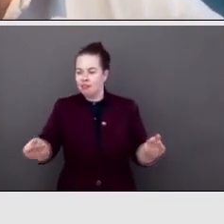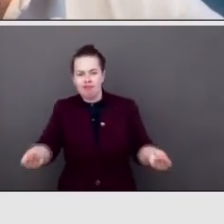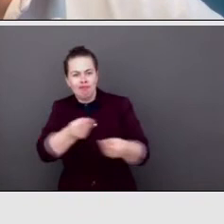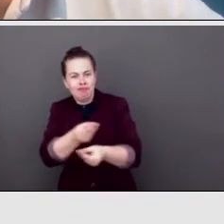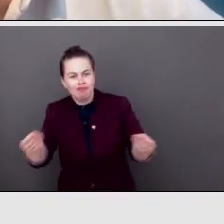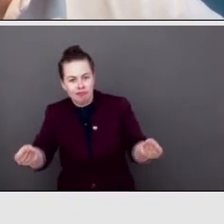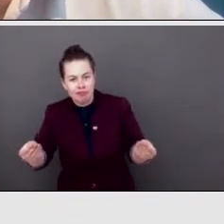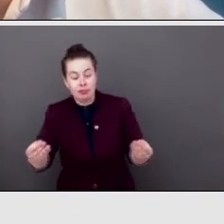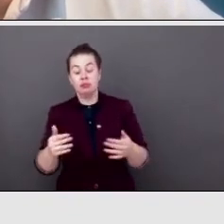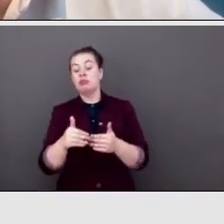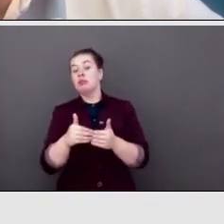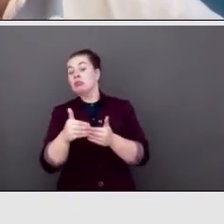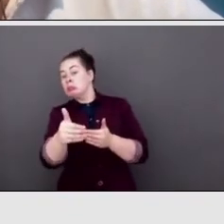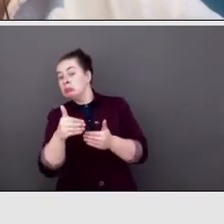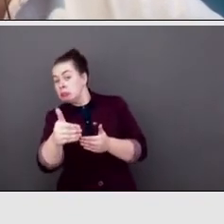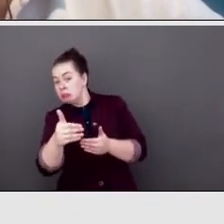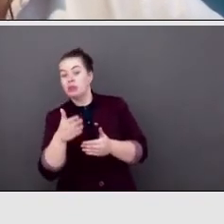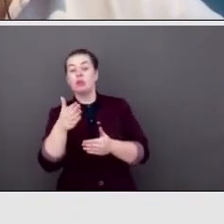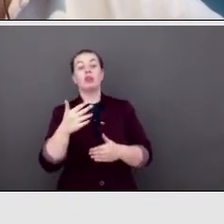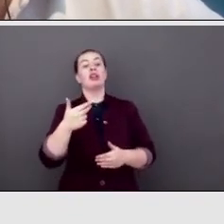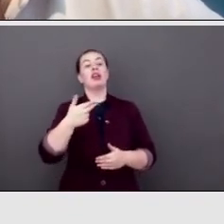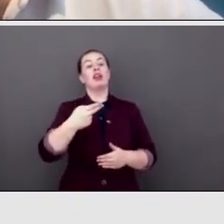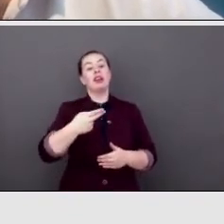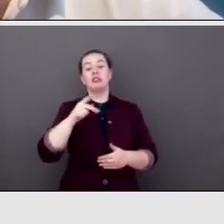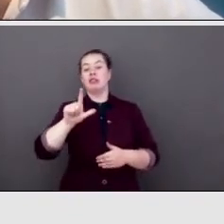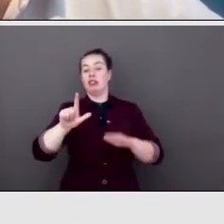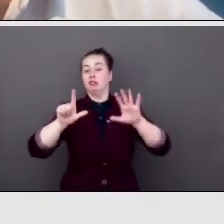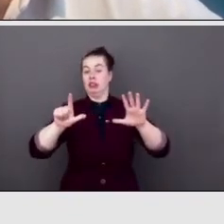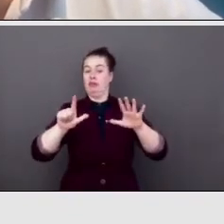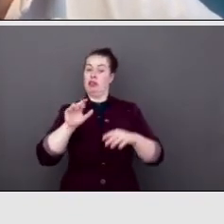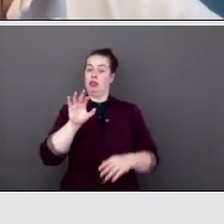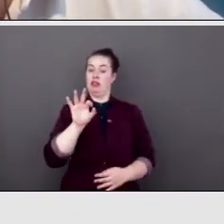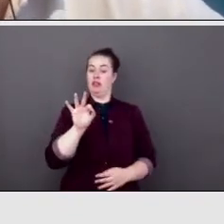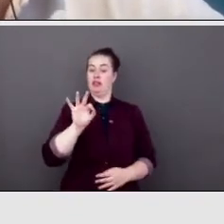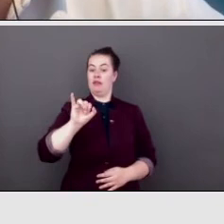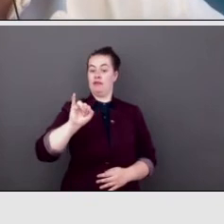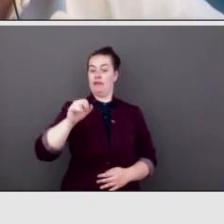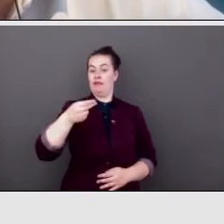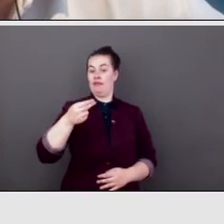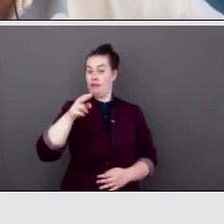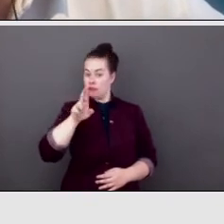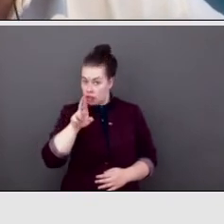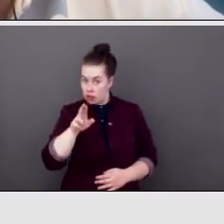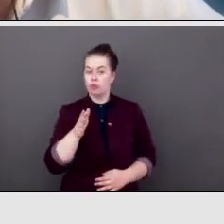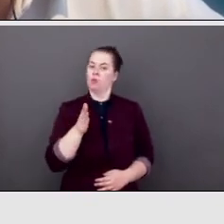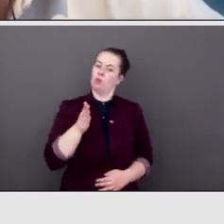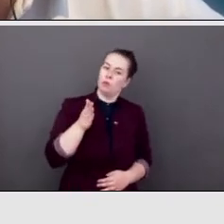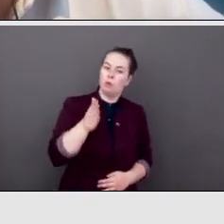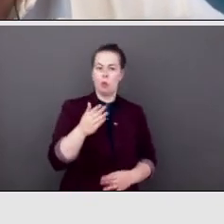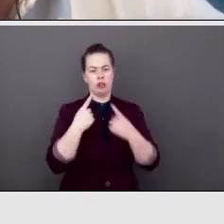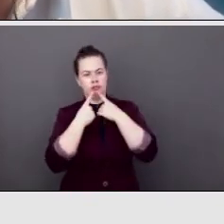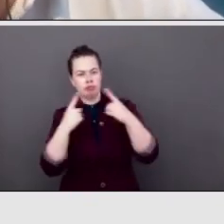being developed, which is called HL7 FHIR, and will allow the same information exchange of documents, but it will enable this to be